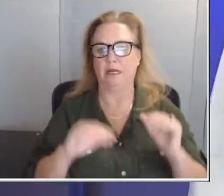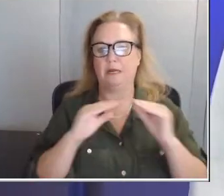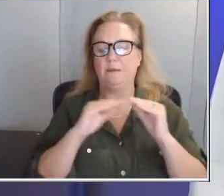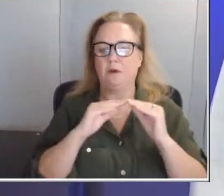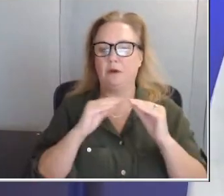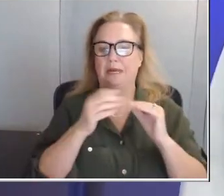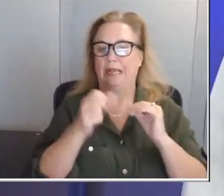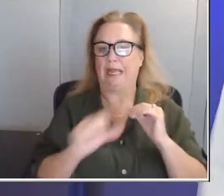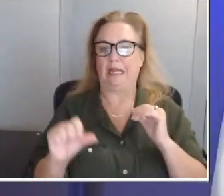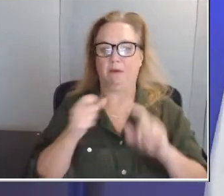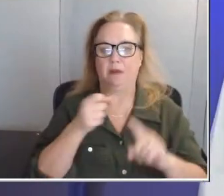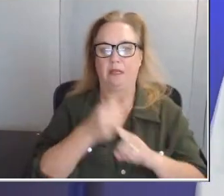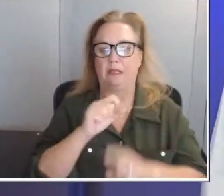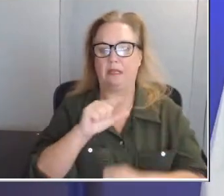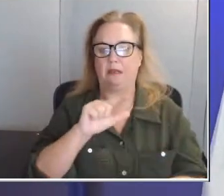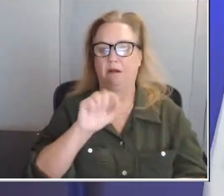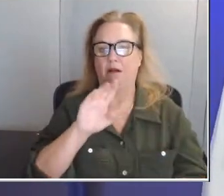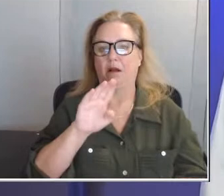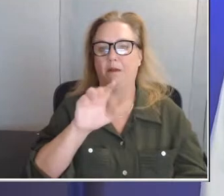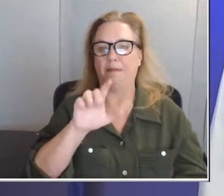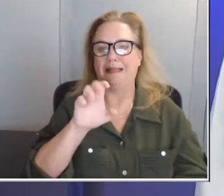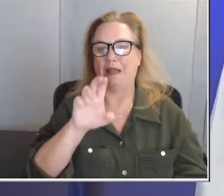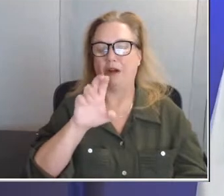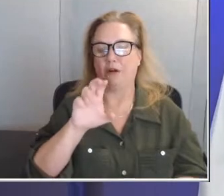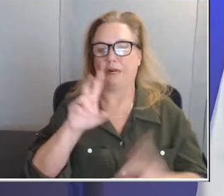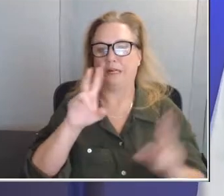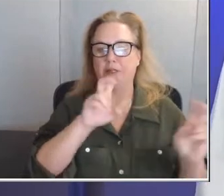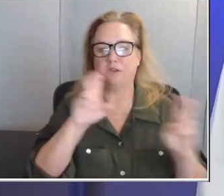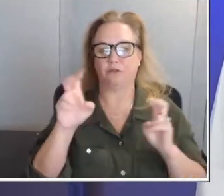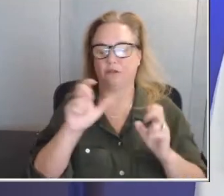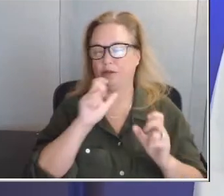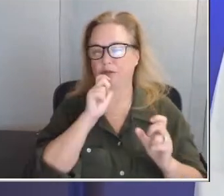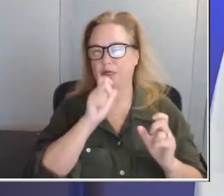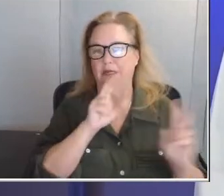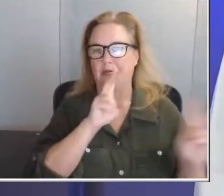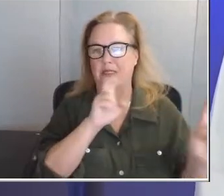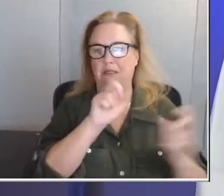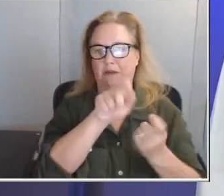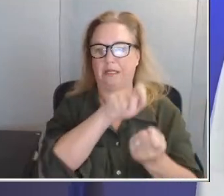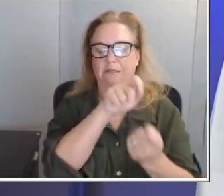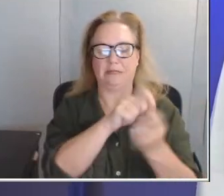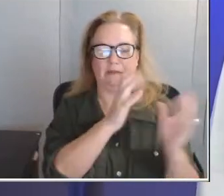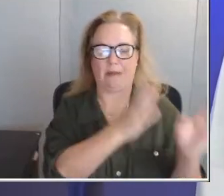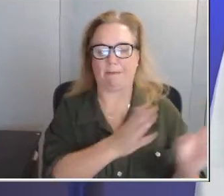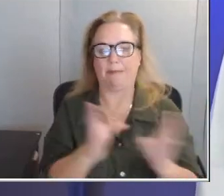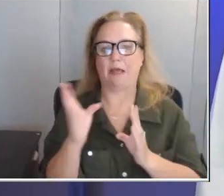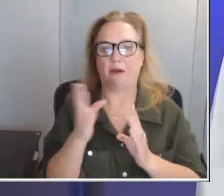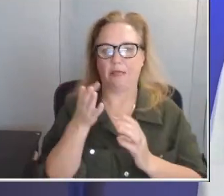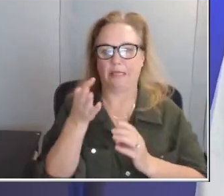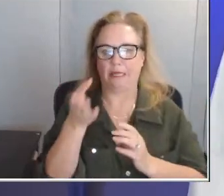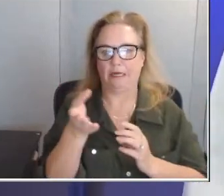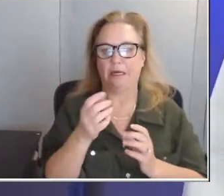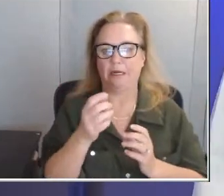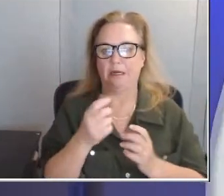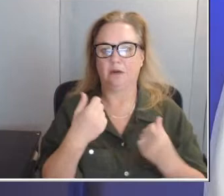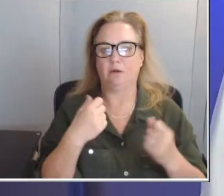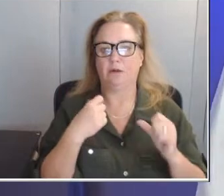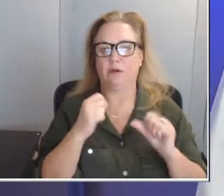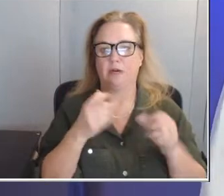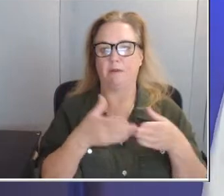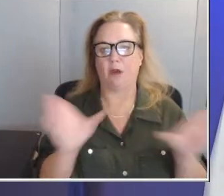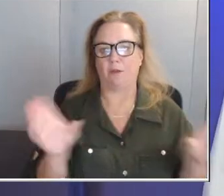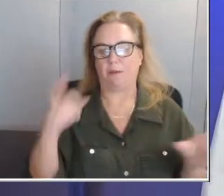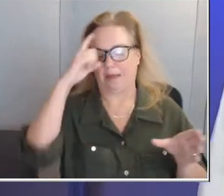get gallbladder issues. There really isn't necessarily a specific pattern there, and so we try to be very open-minded about